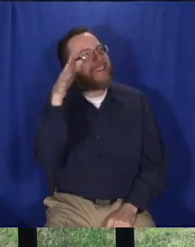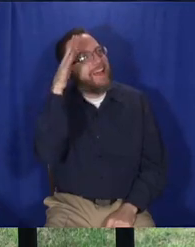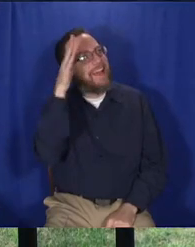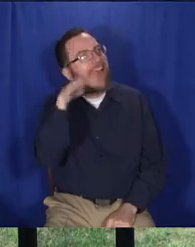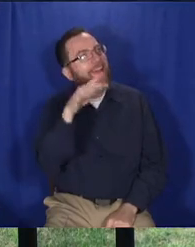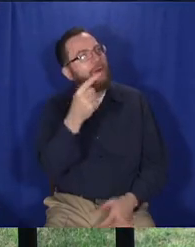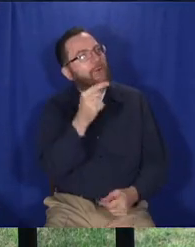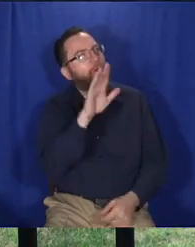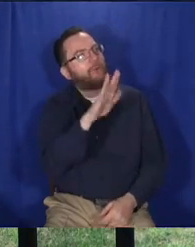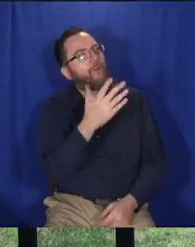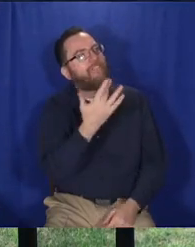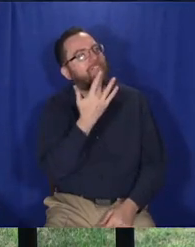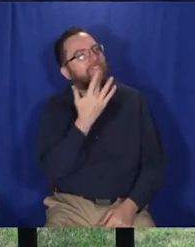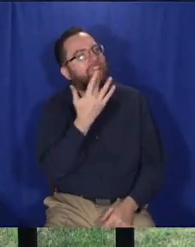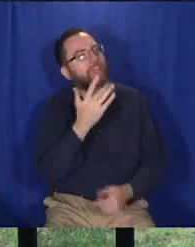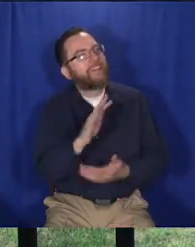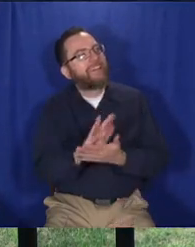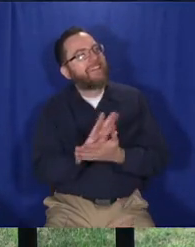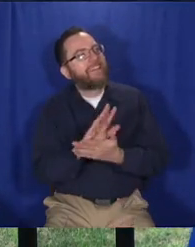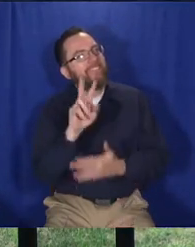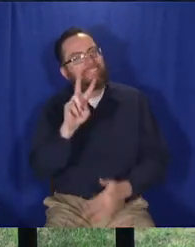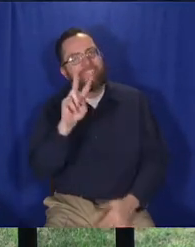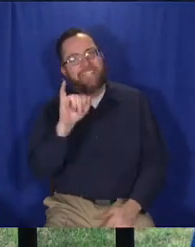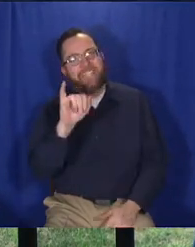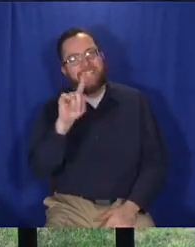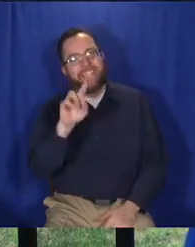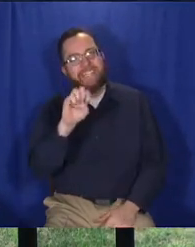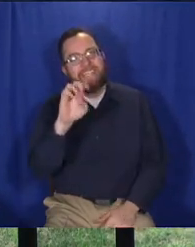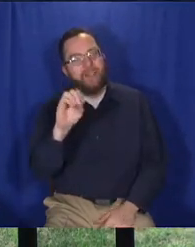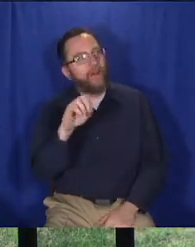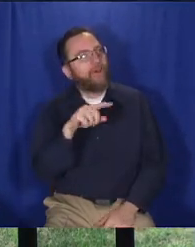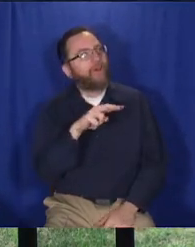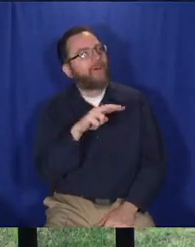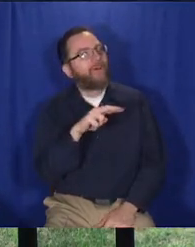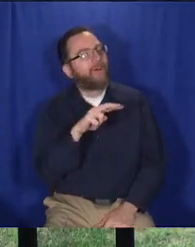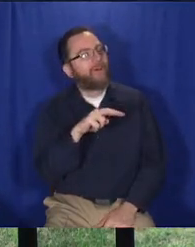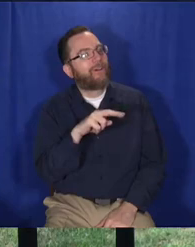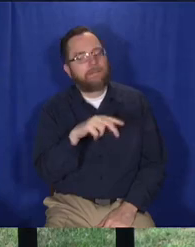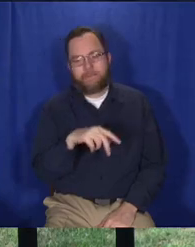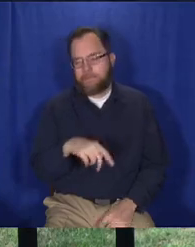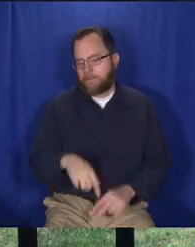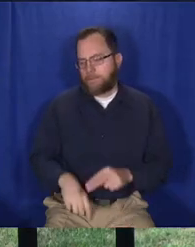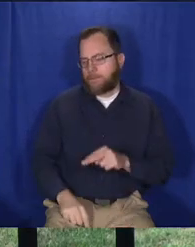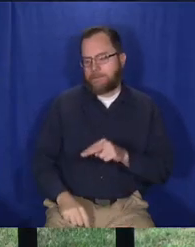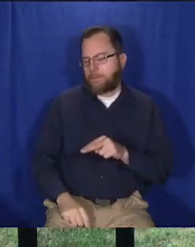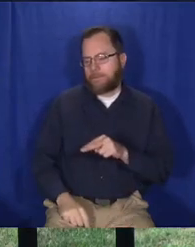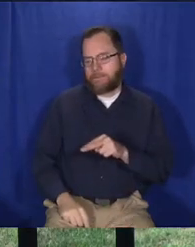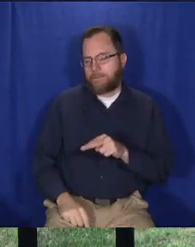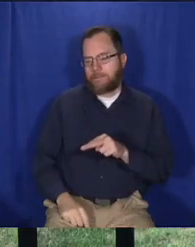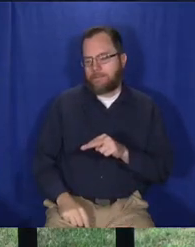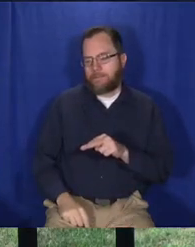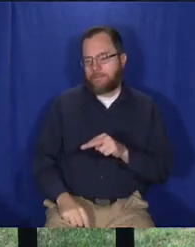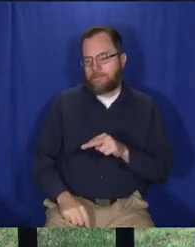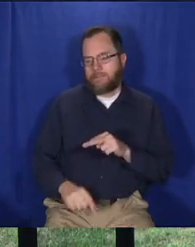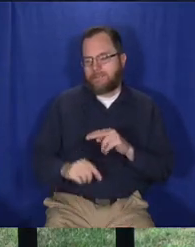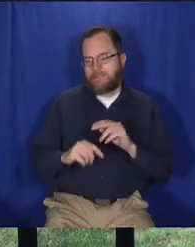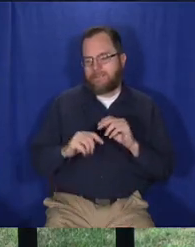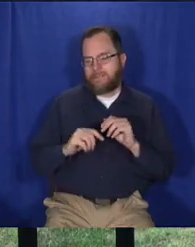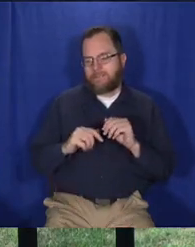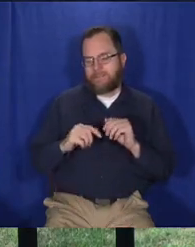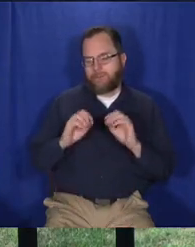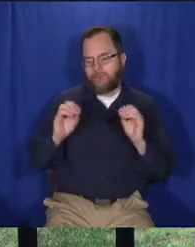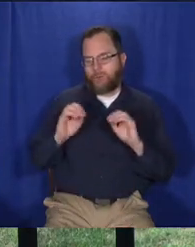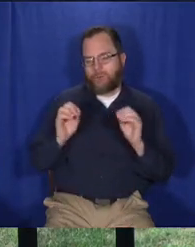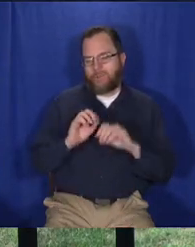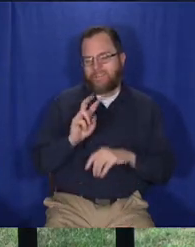growing up?" And of course, that was hilarious to us because we didn't have a favorite video. And do you know why? Because there was no such thing